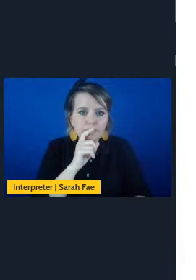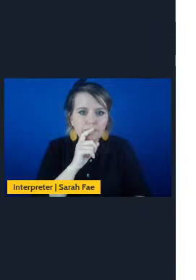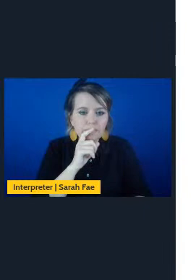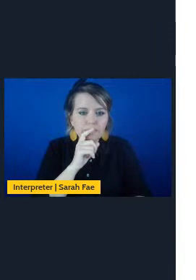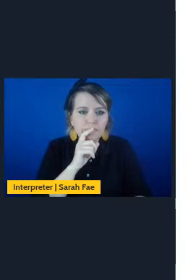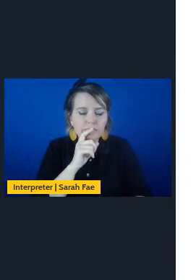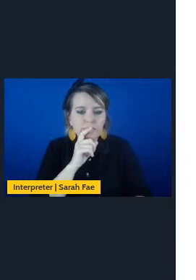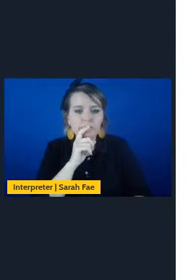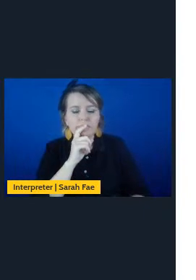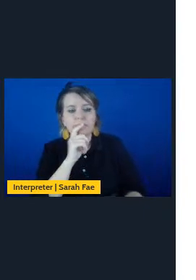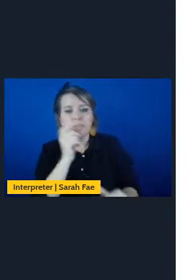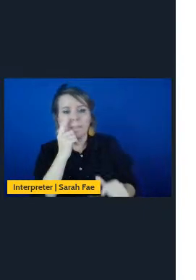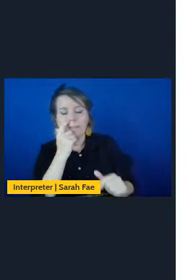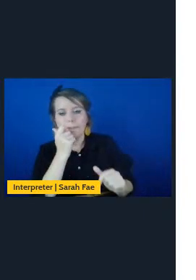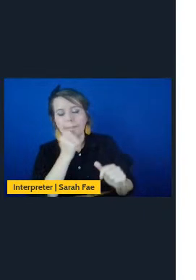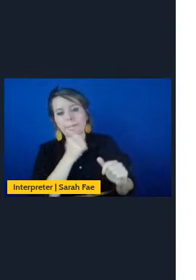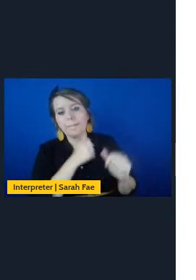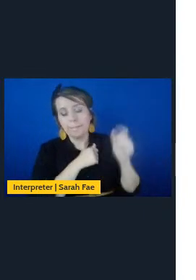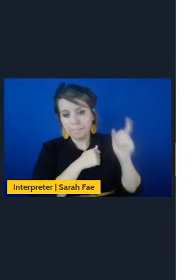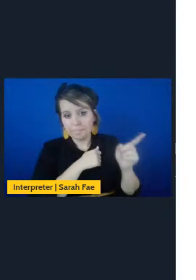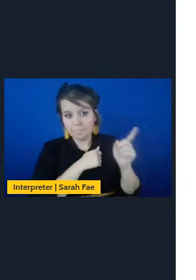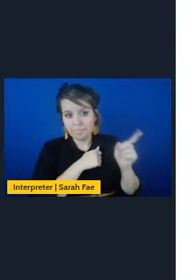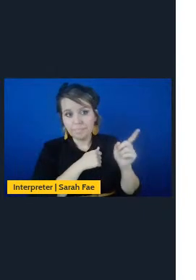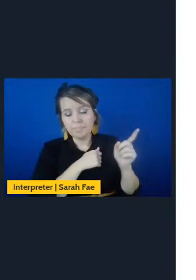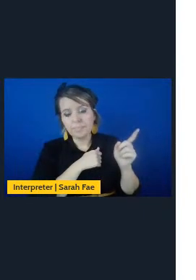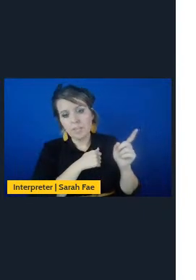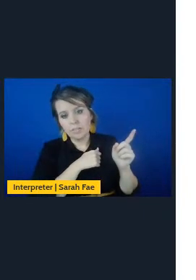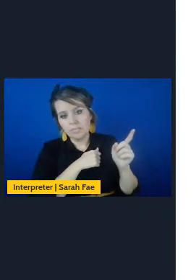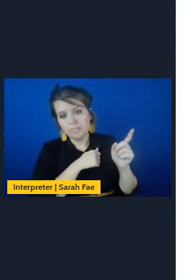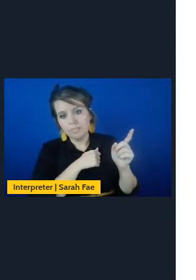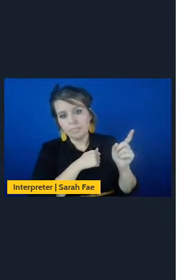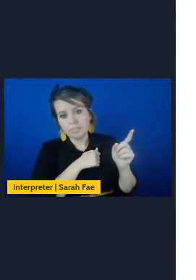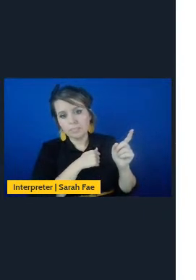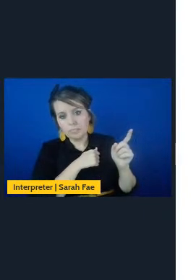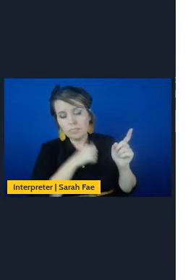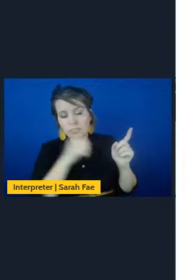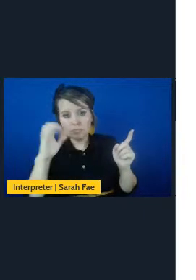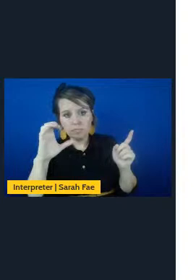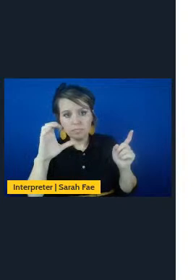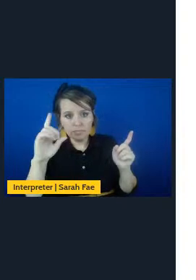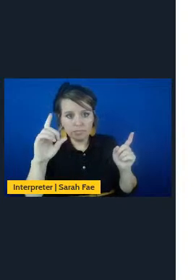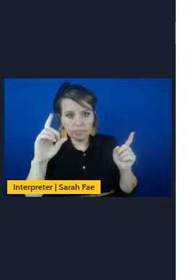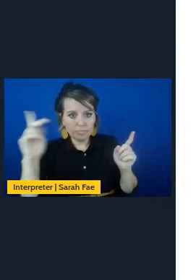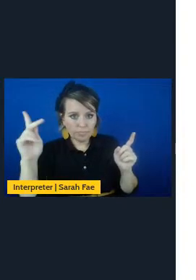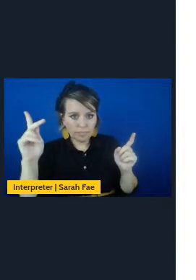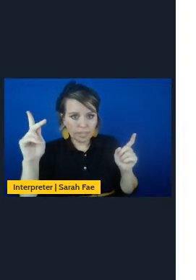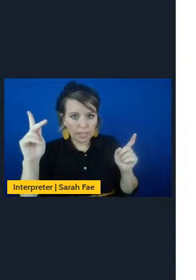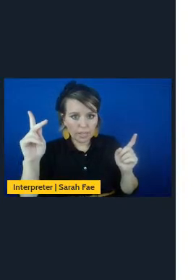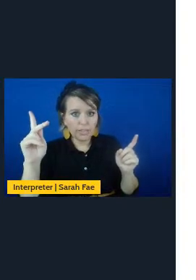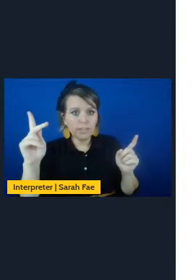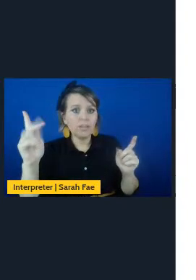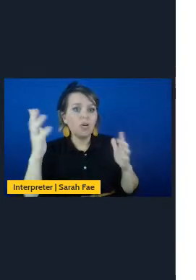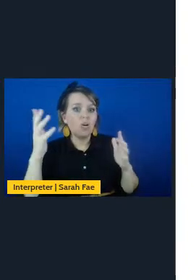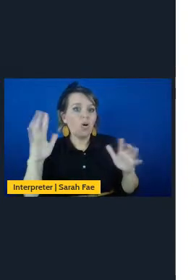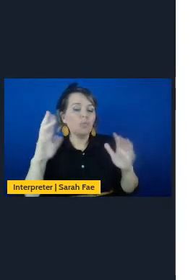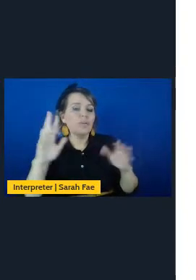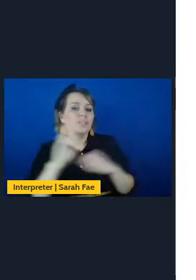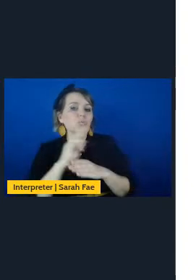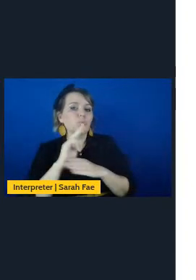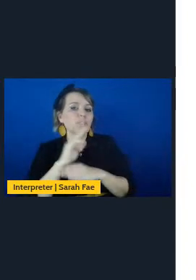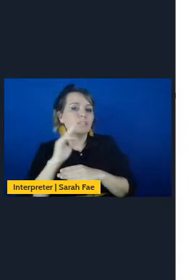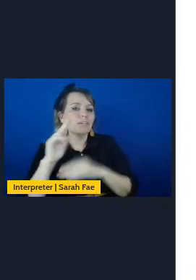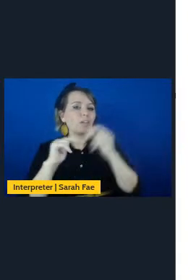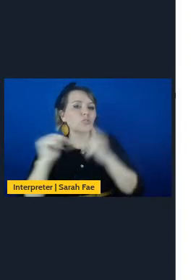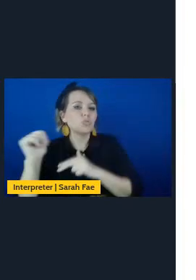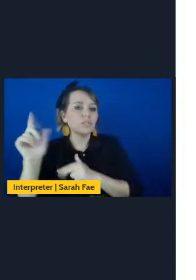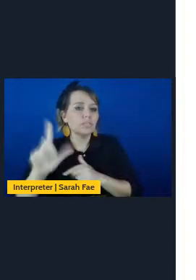They already write that CDK pipelines is opinionated construct library. So we can say our library